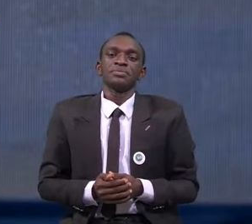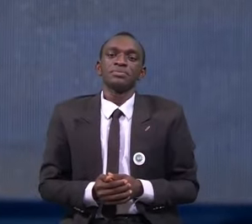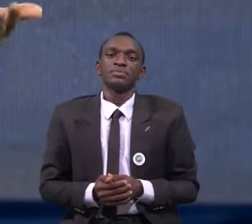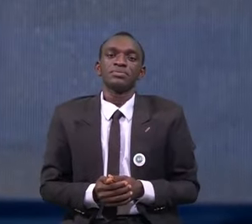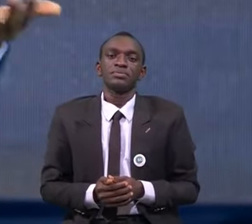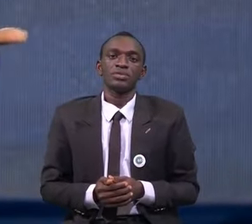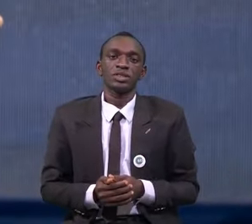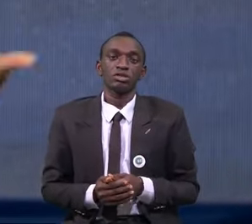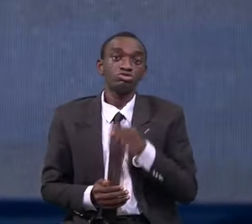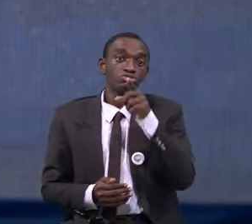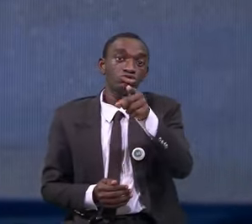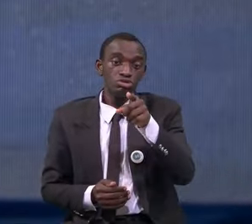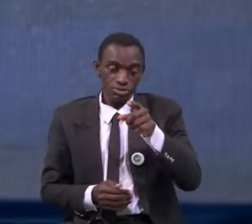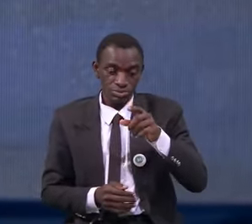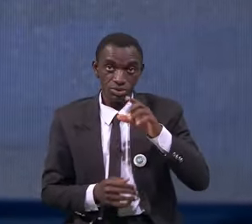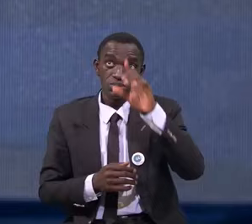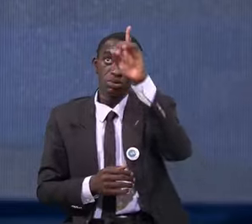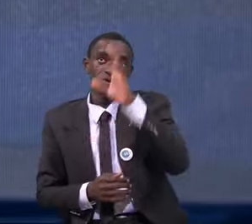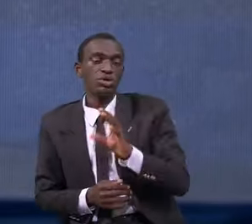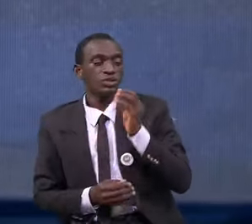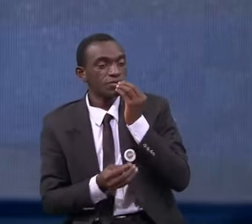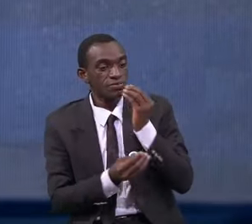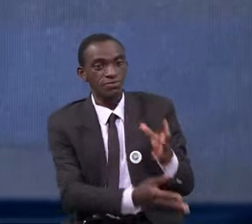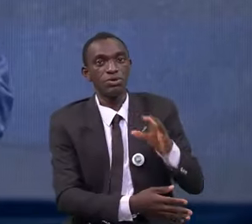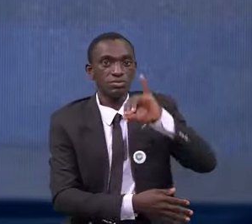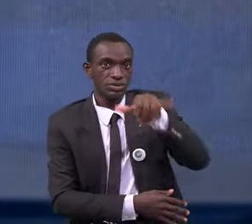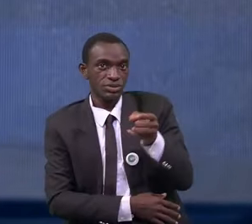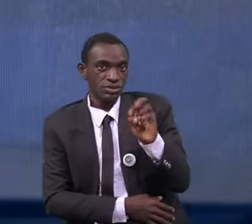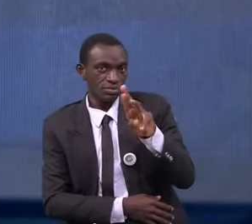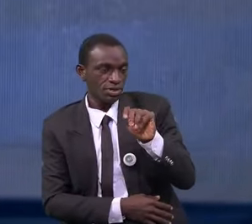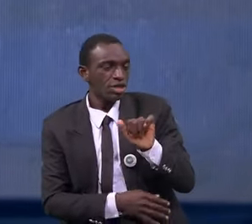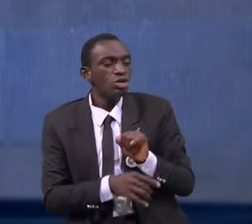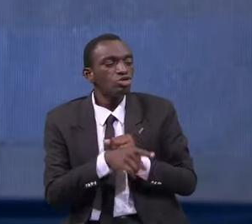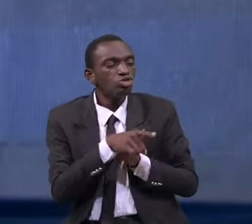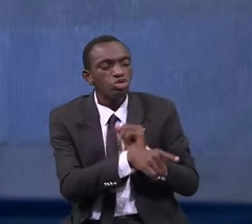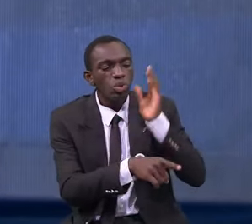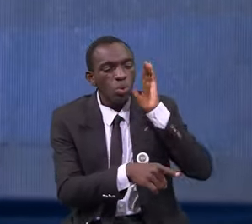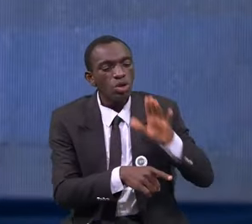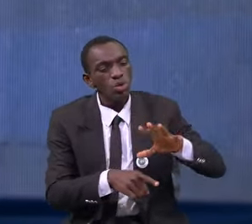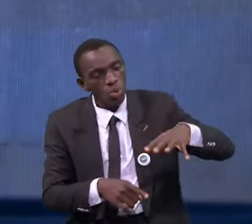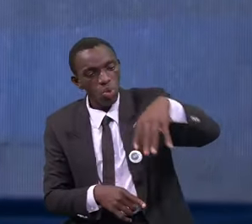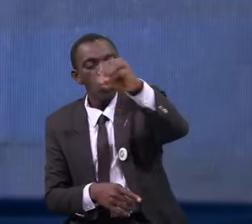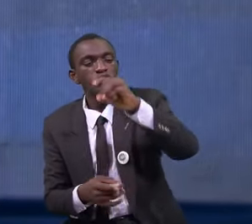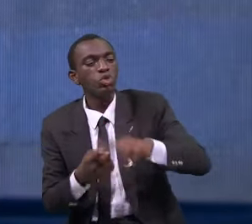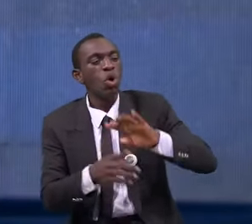For thou shalt go to all that I will send thee,